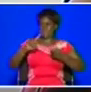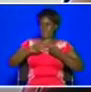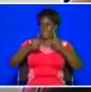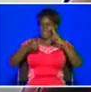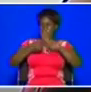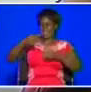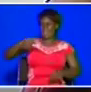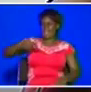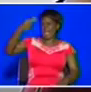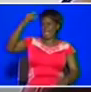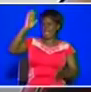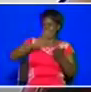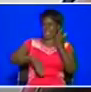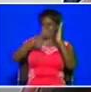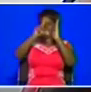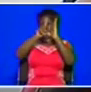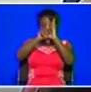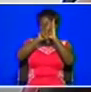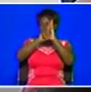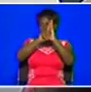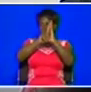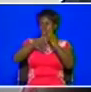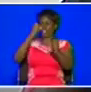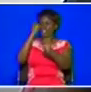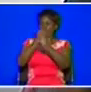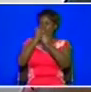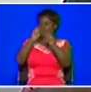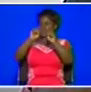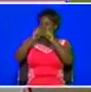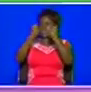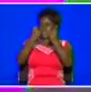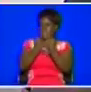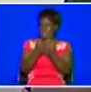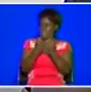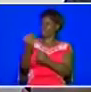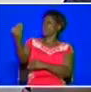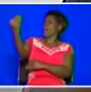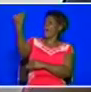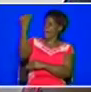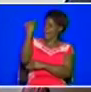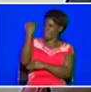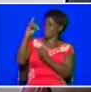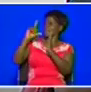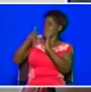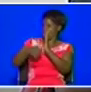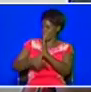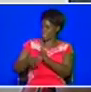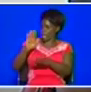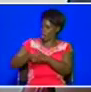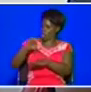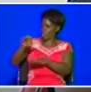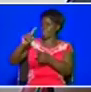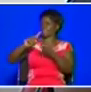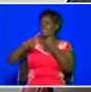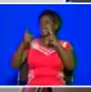does. Now, it is the duty of society to hold us to account on that code of conduct. But surely it